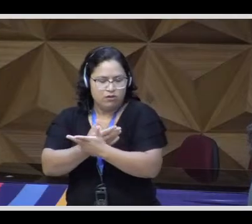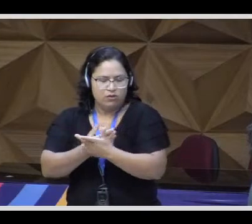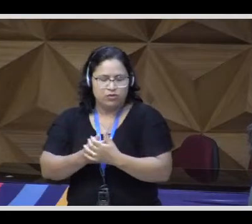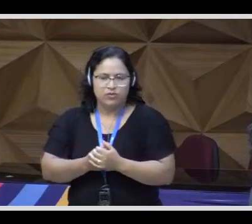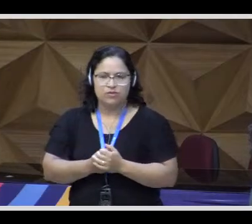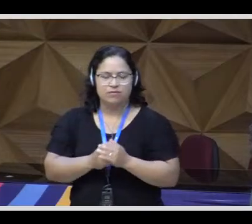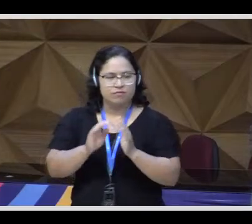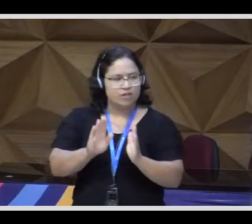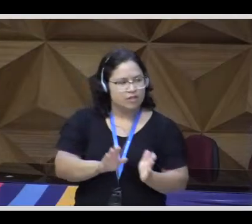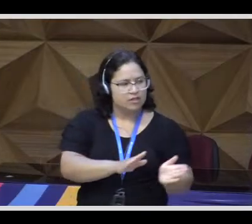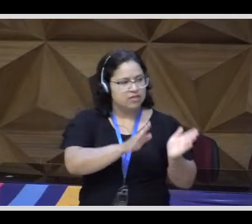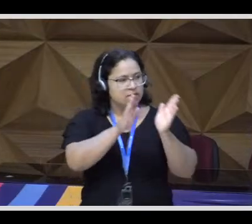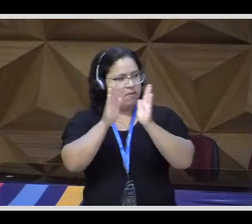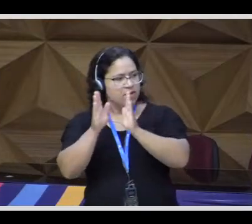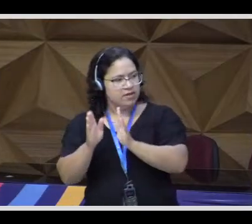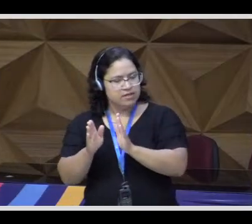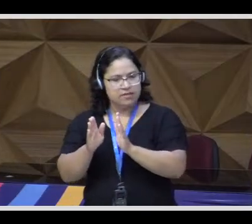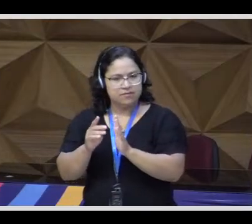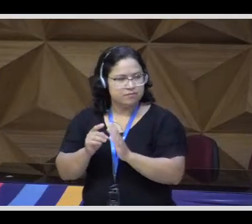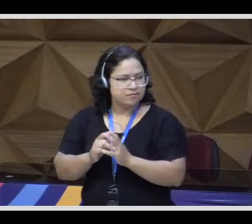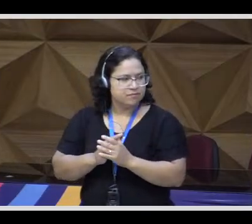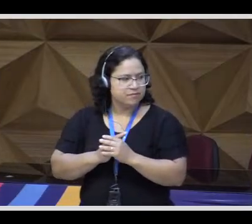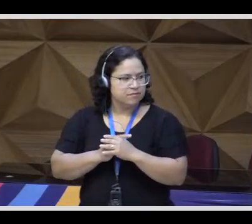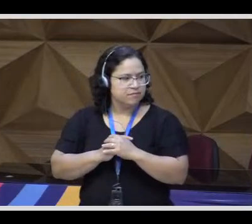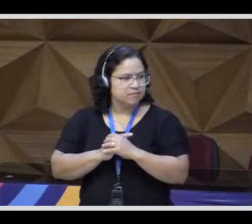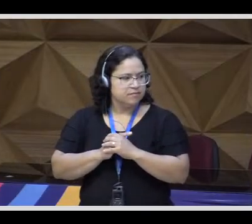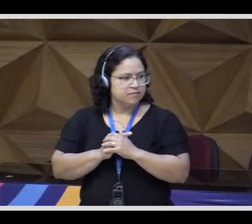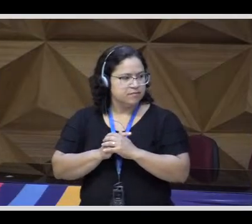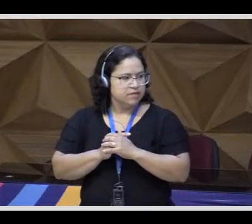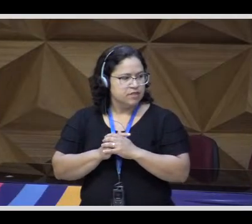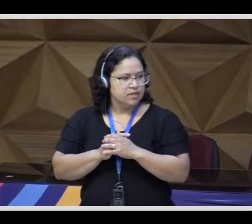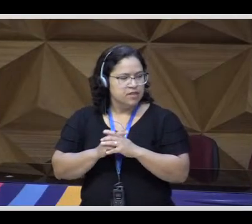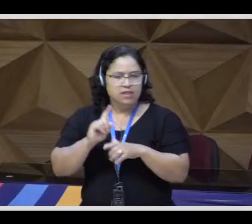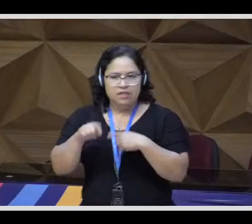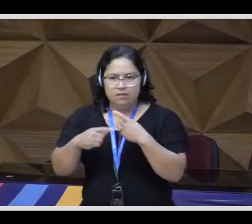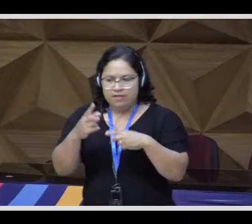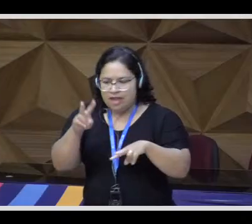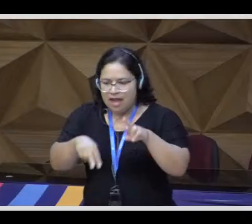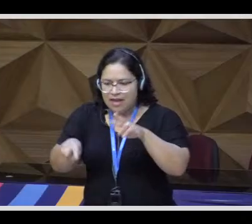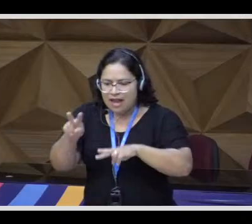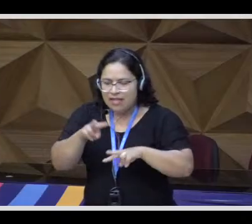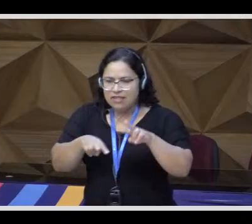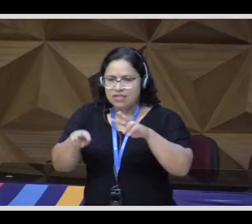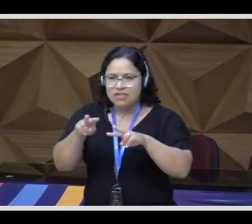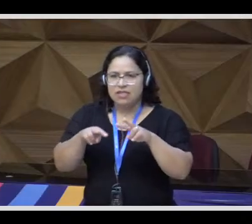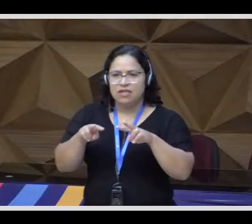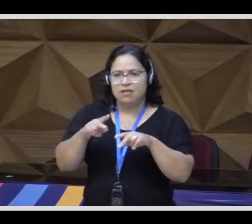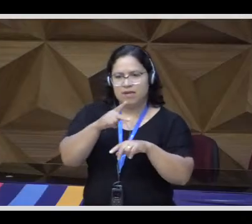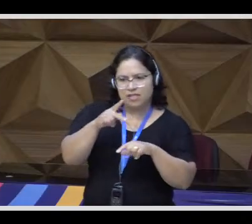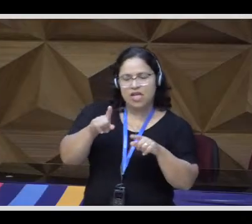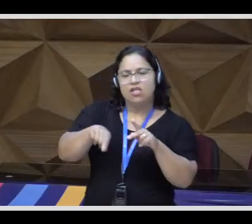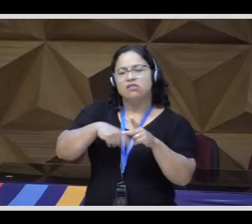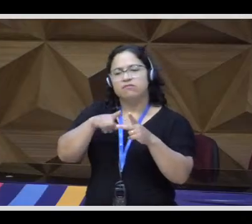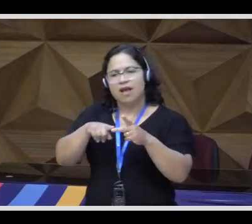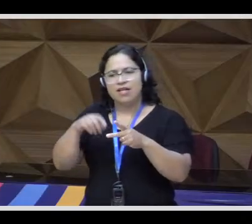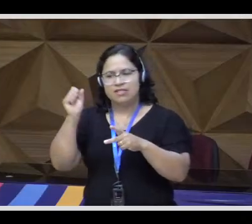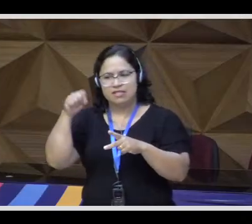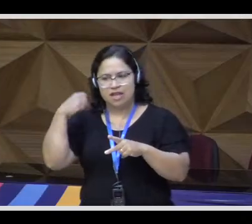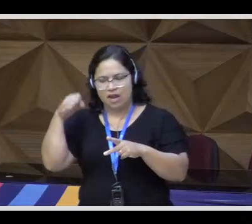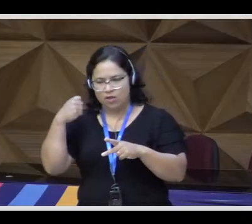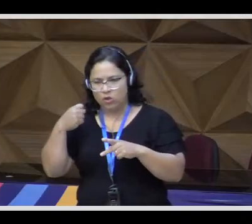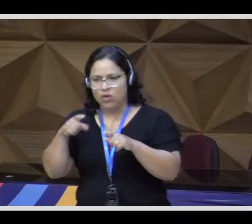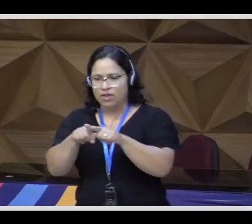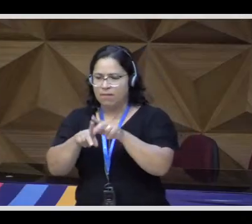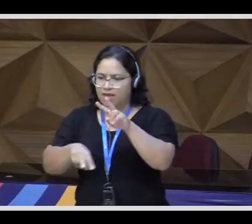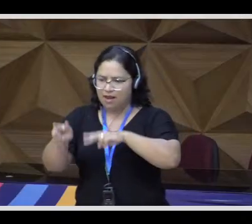working, running analysis for presidents, we run analysis for senators to show that we could also use that. And